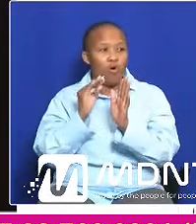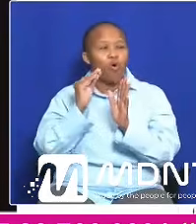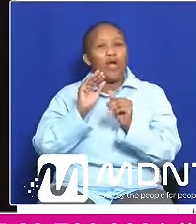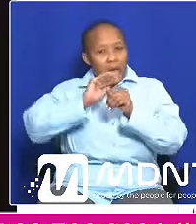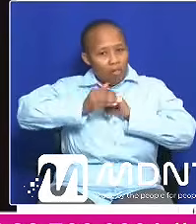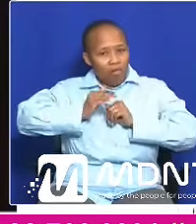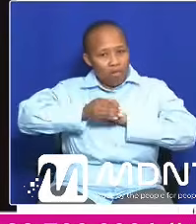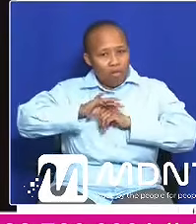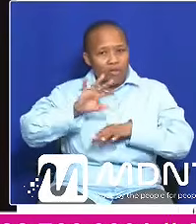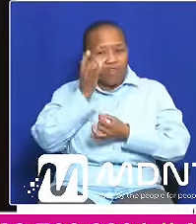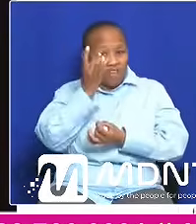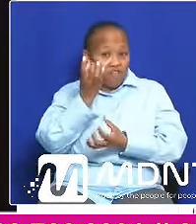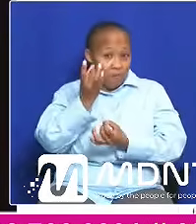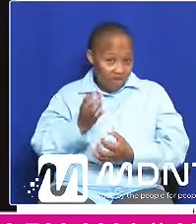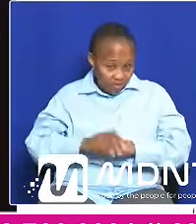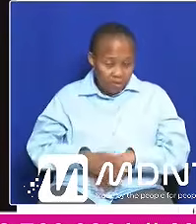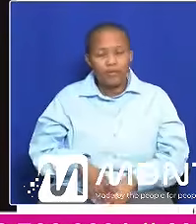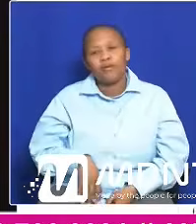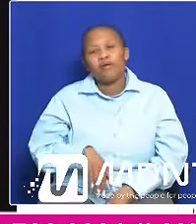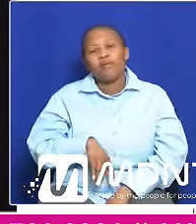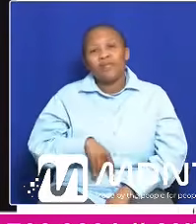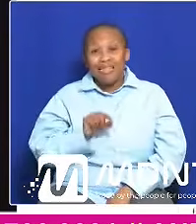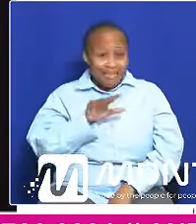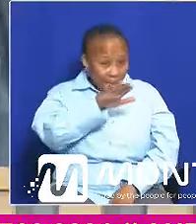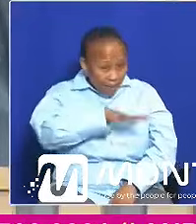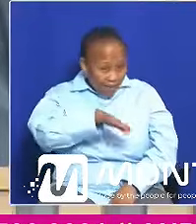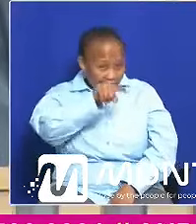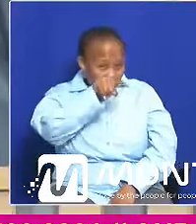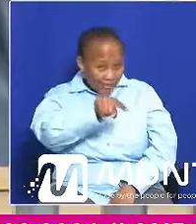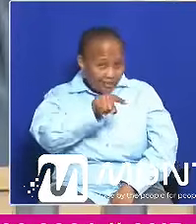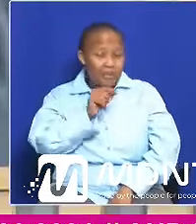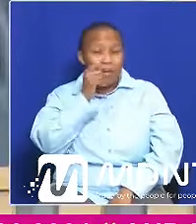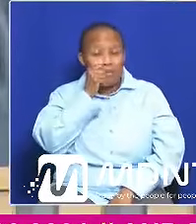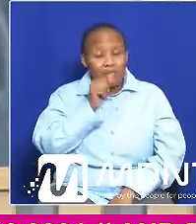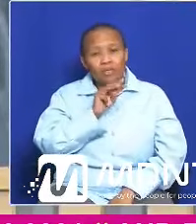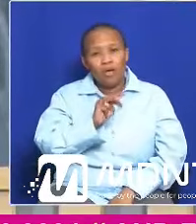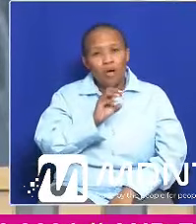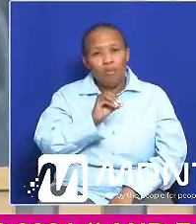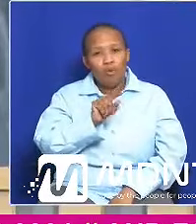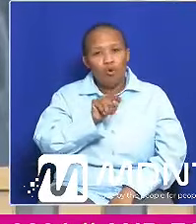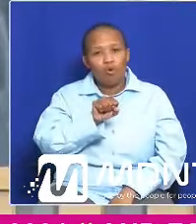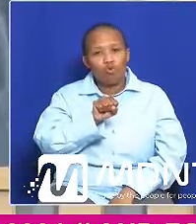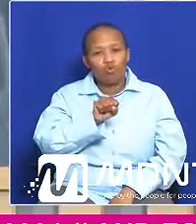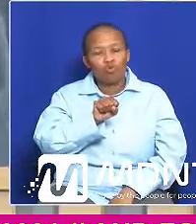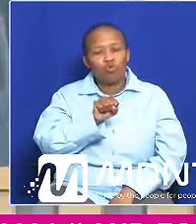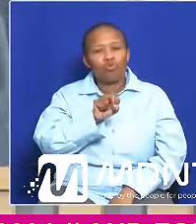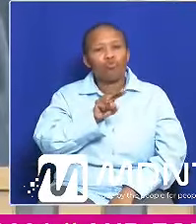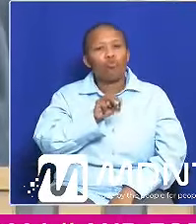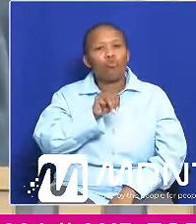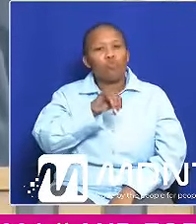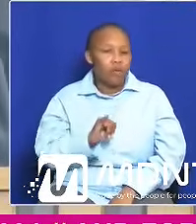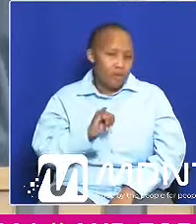Is that Mr. Mutsumi's residence? Yes, it is. So this is a visit you were paying to Mr.